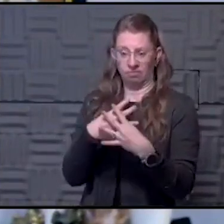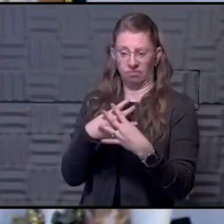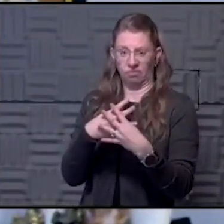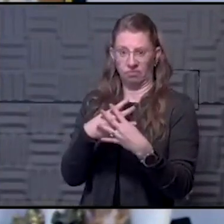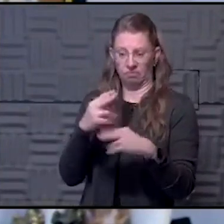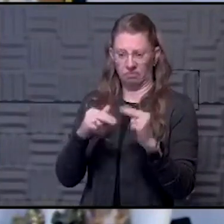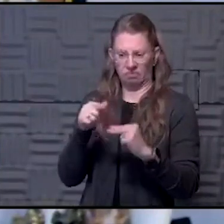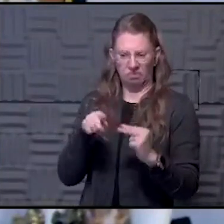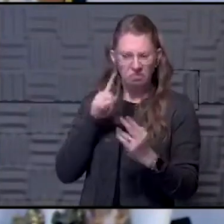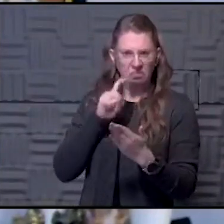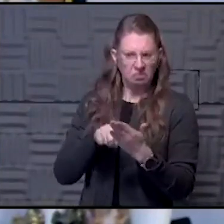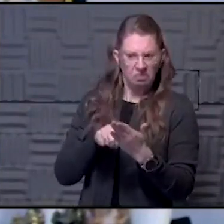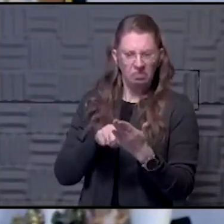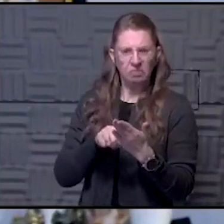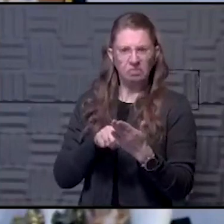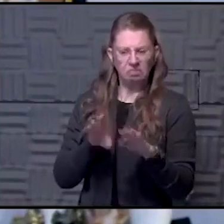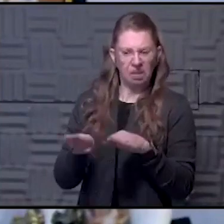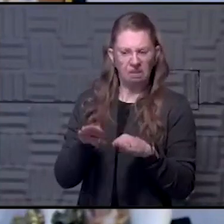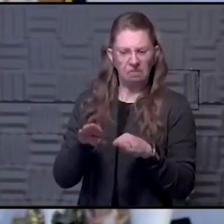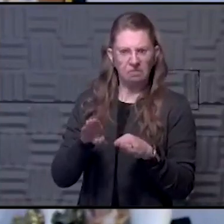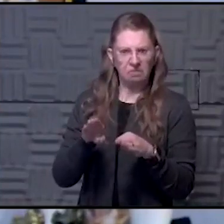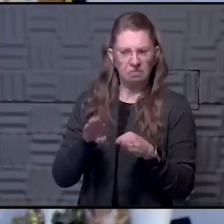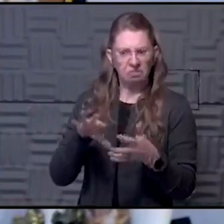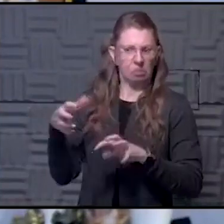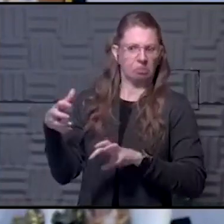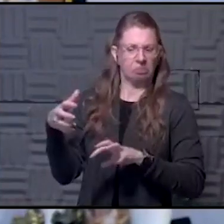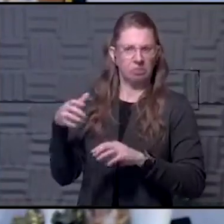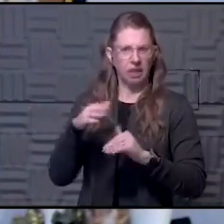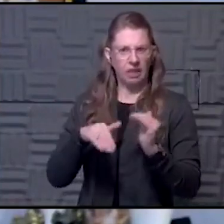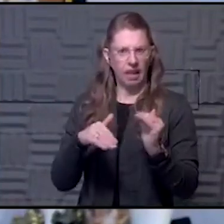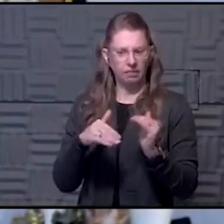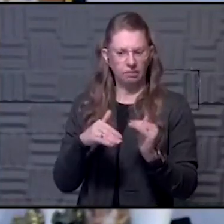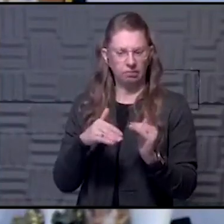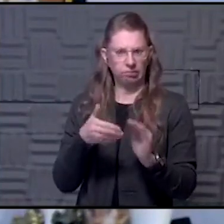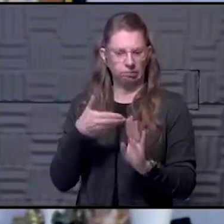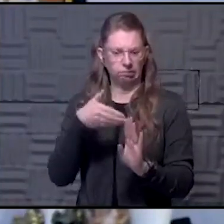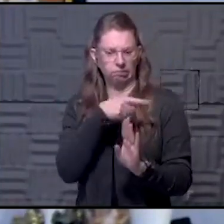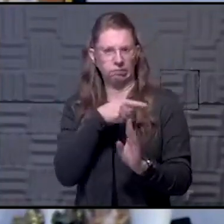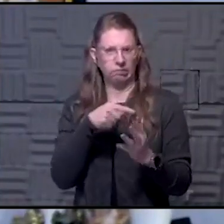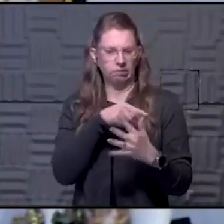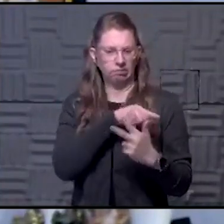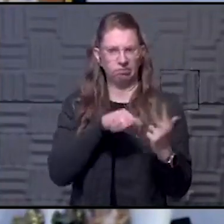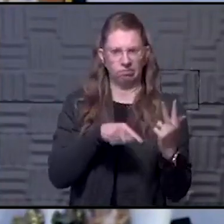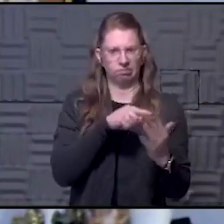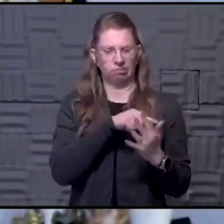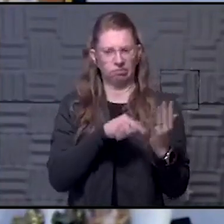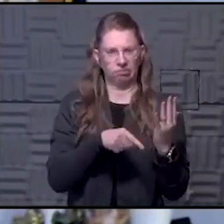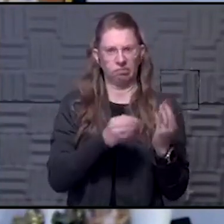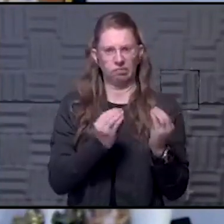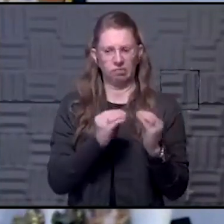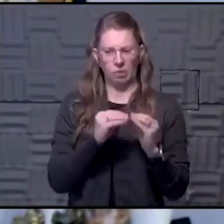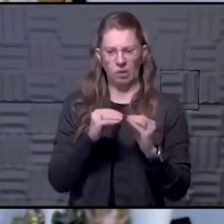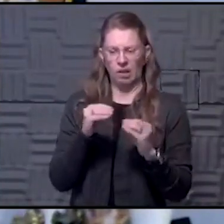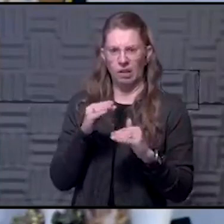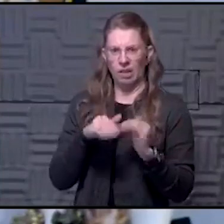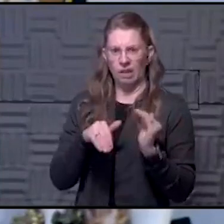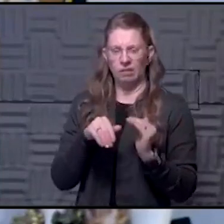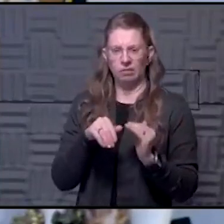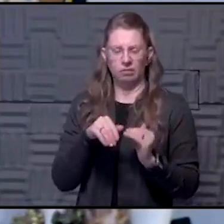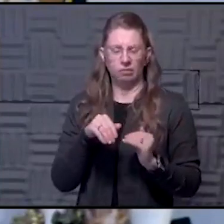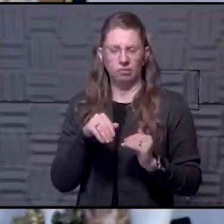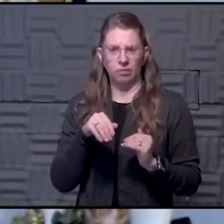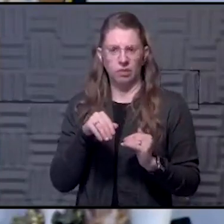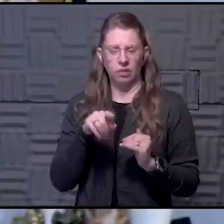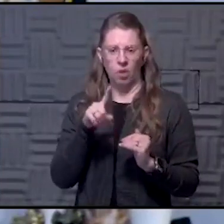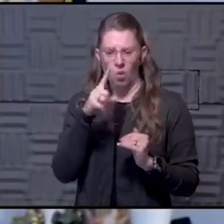different than other ones we've seen. We have more than 250,000 cases in the state of Kansas, so we're